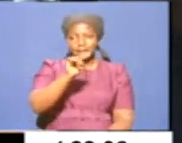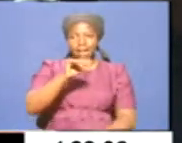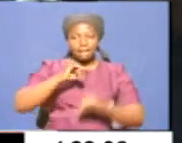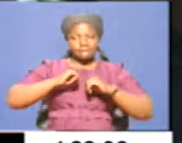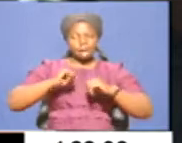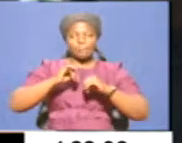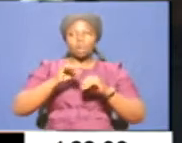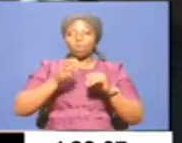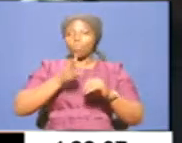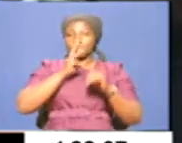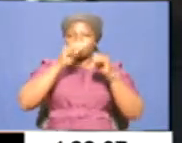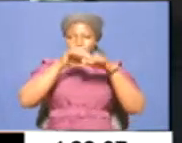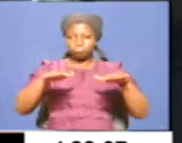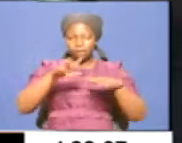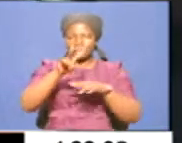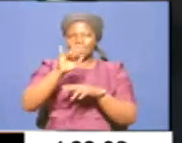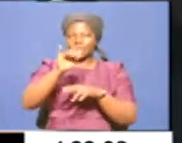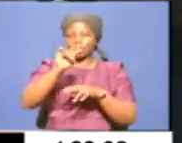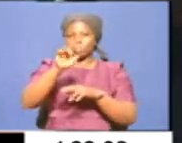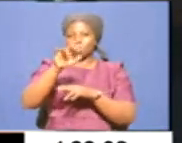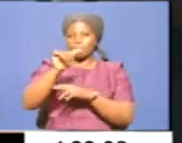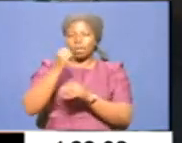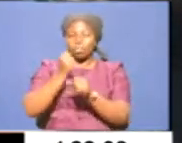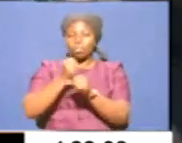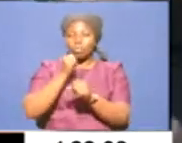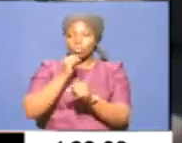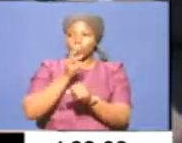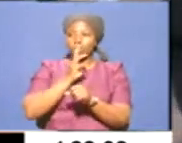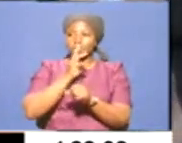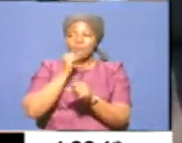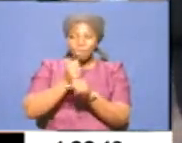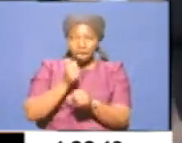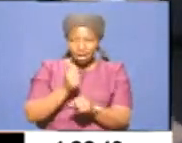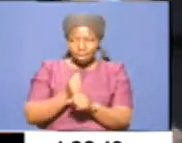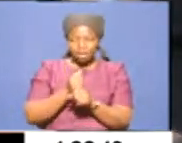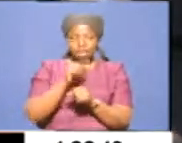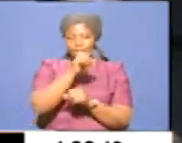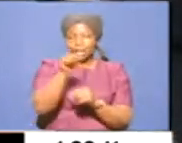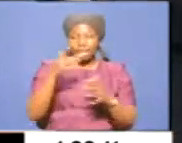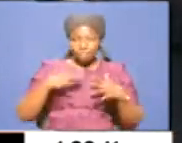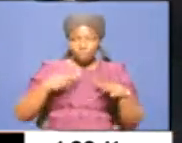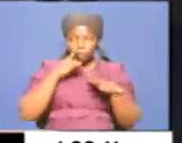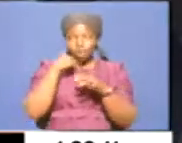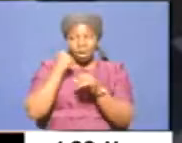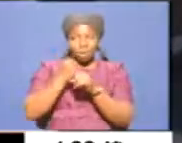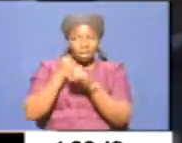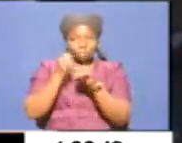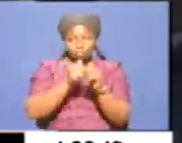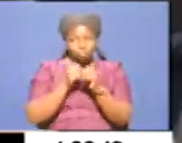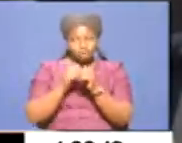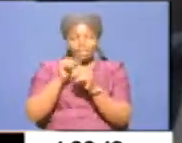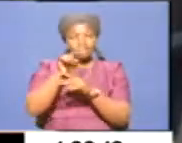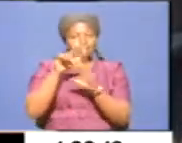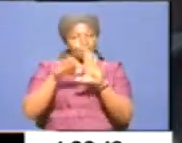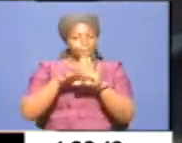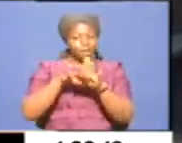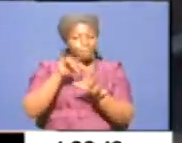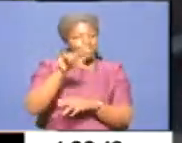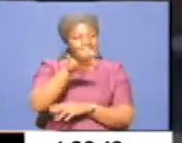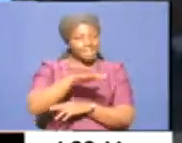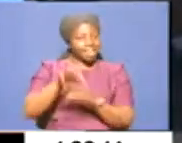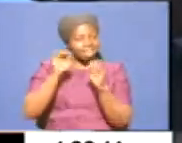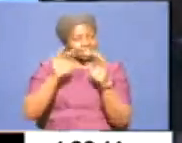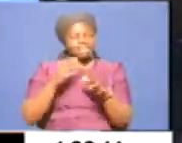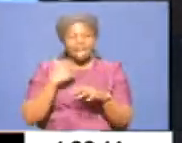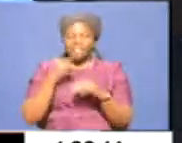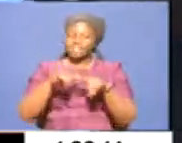Water Works, that those people who engages him, they are not bona fide members of this area. Yeah. They don't have any piece of